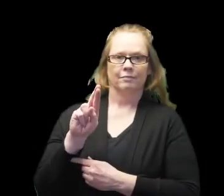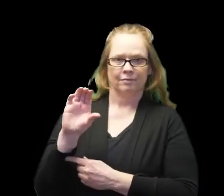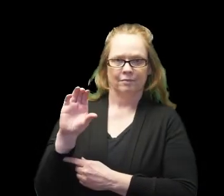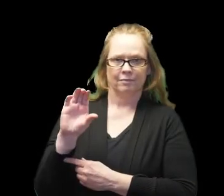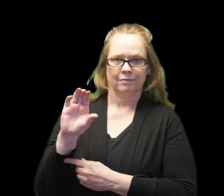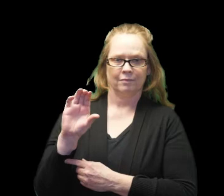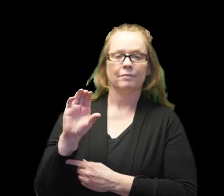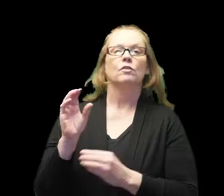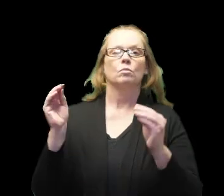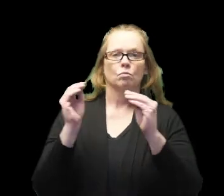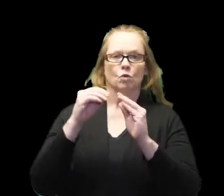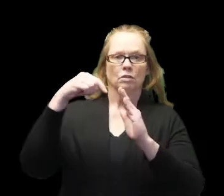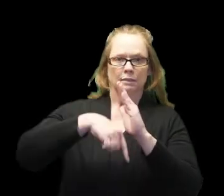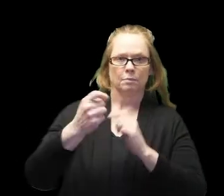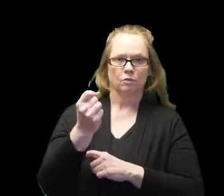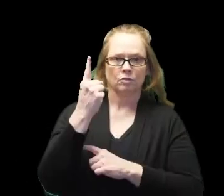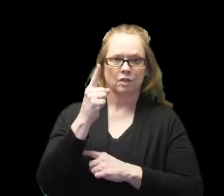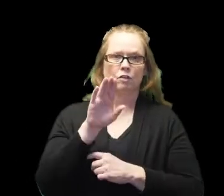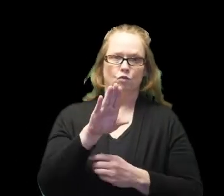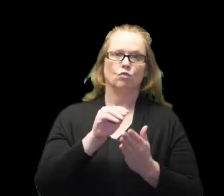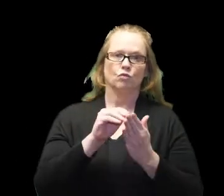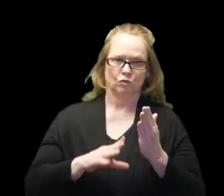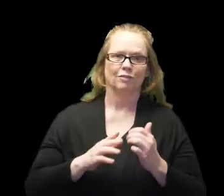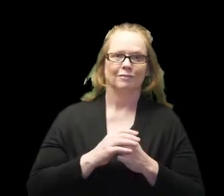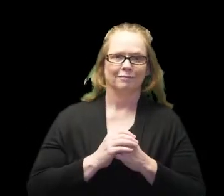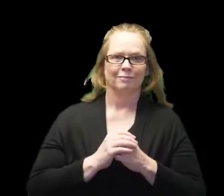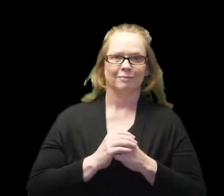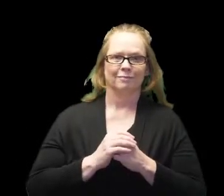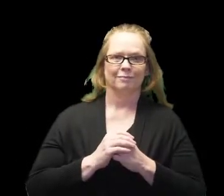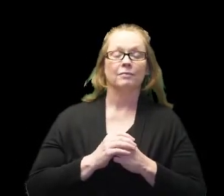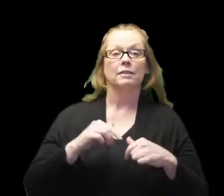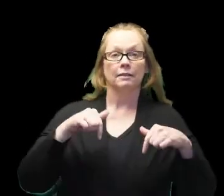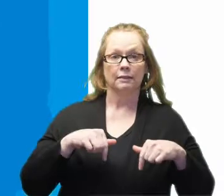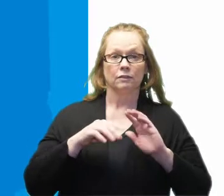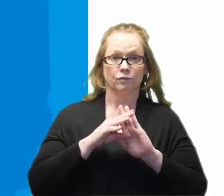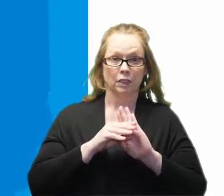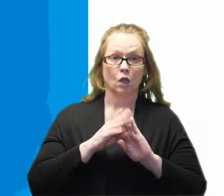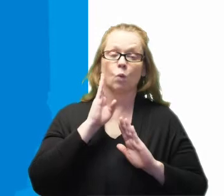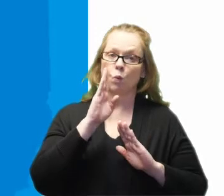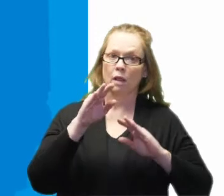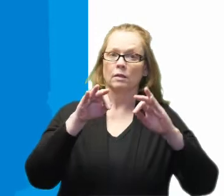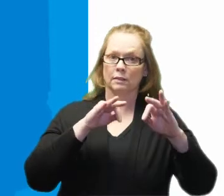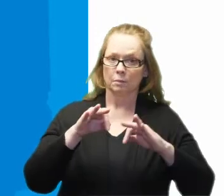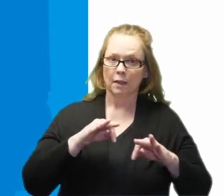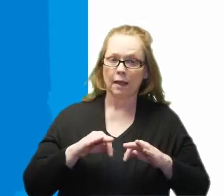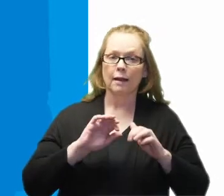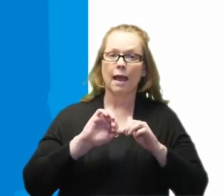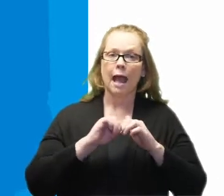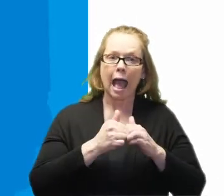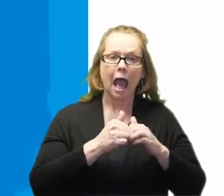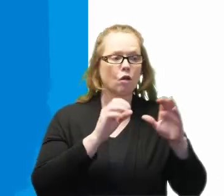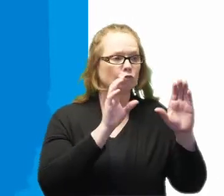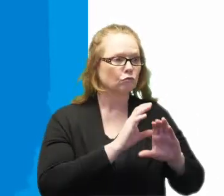Illinois Report Card, a deeper understanding of your students. This video will explain how